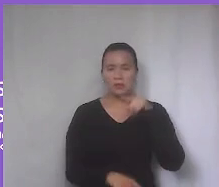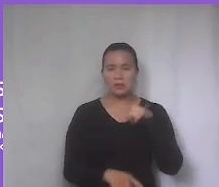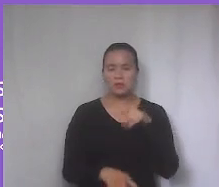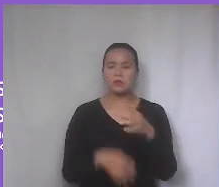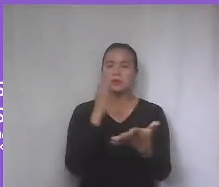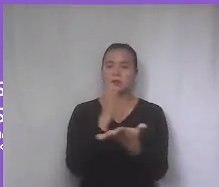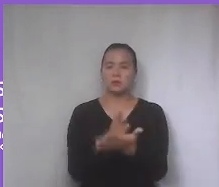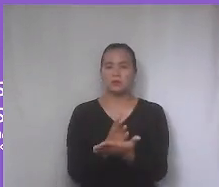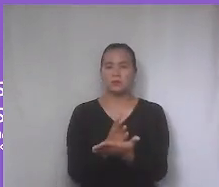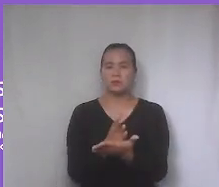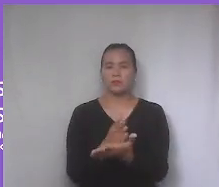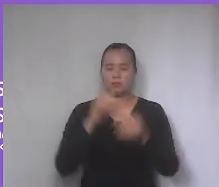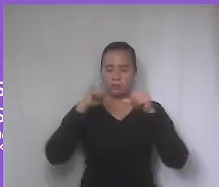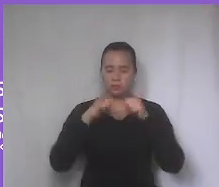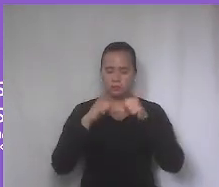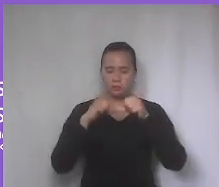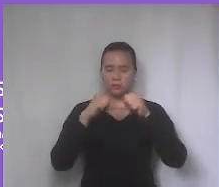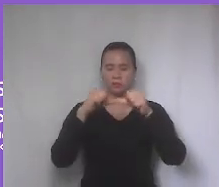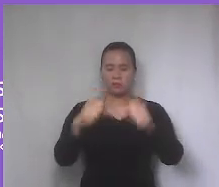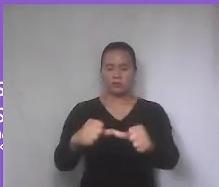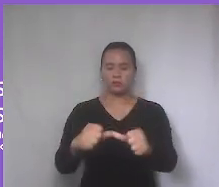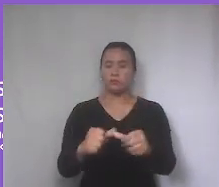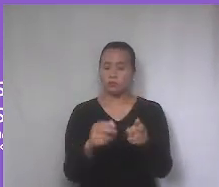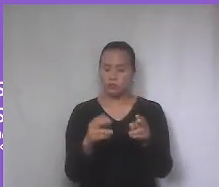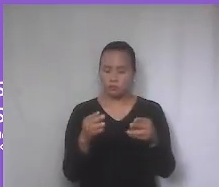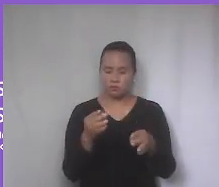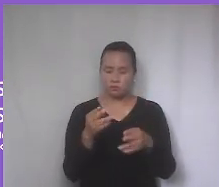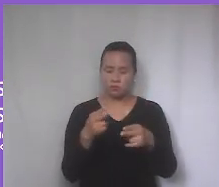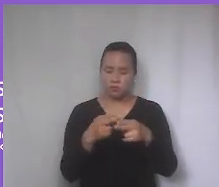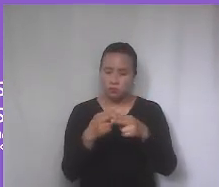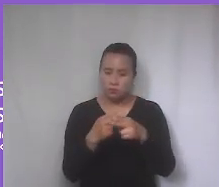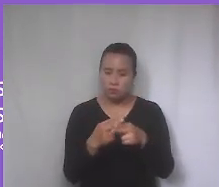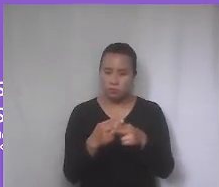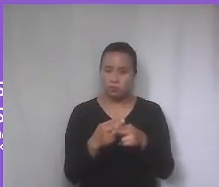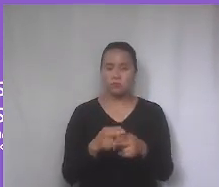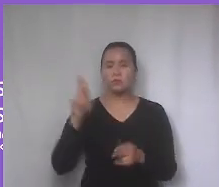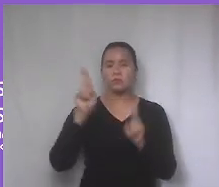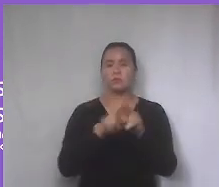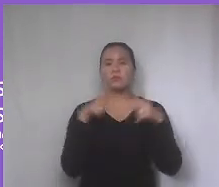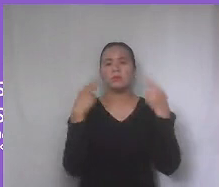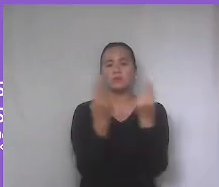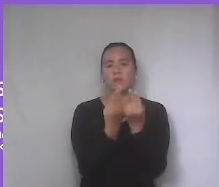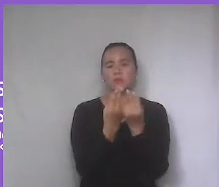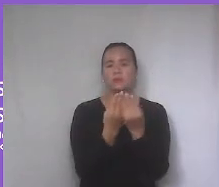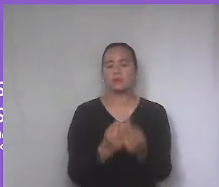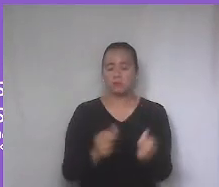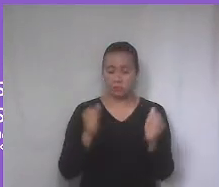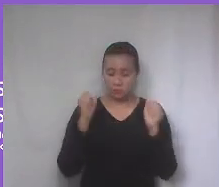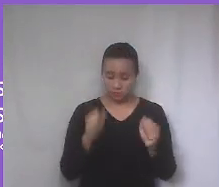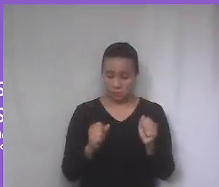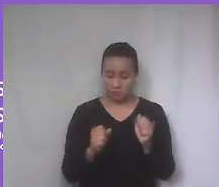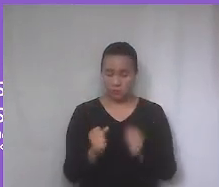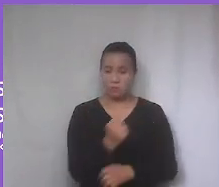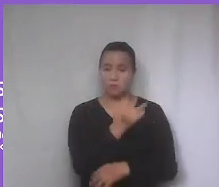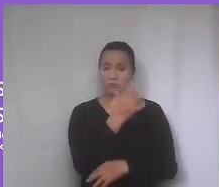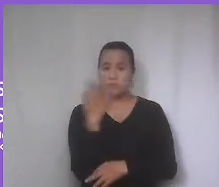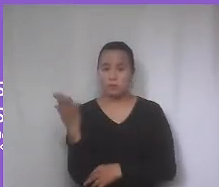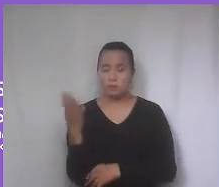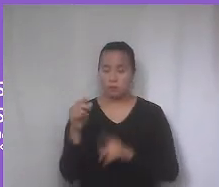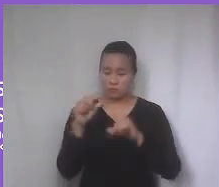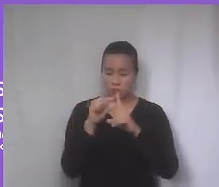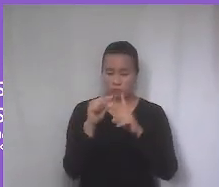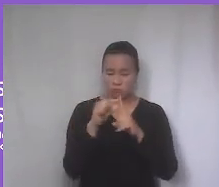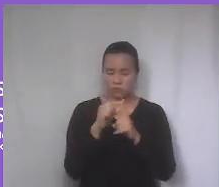even smaller unit, pagbilang naman ng mga pantig. Are we able to count syllables? Pwede rin nating itong ipakita in